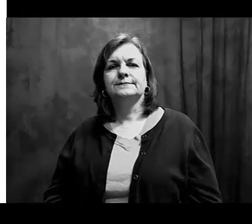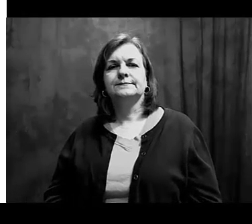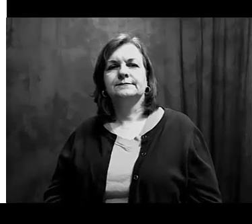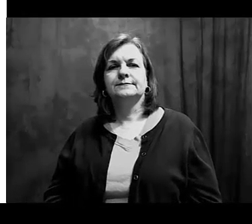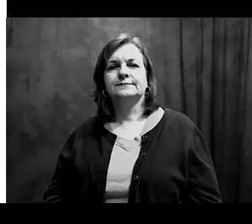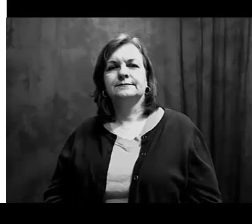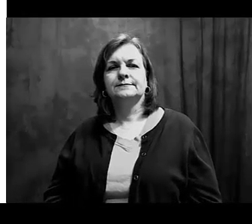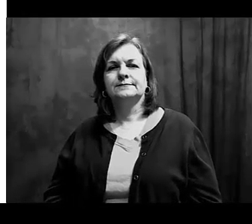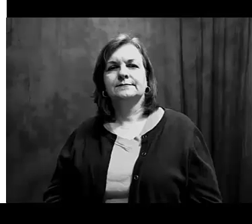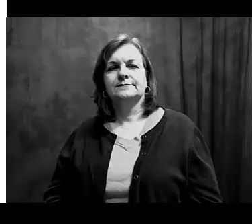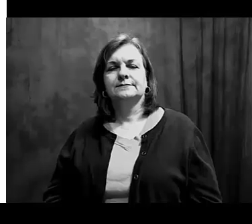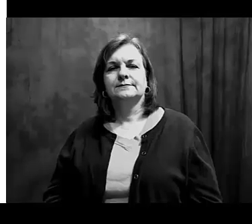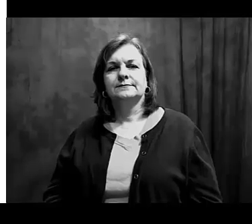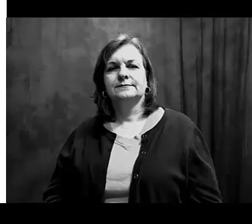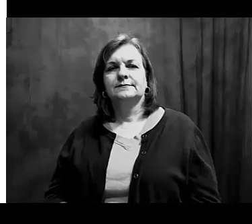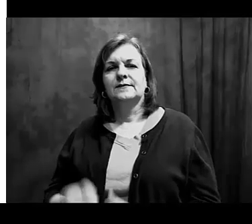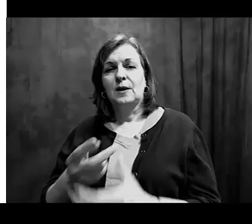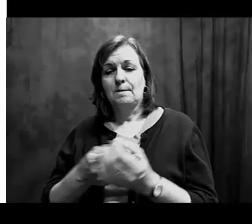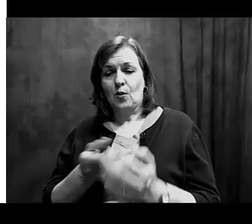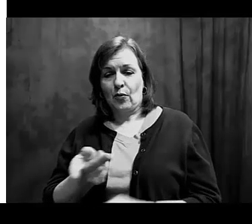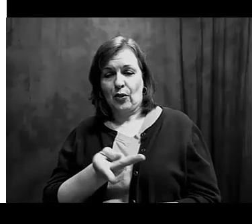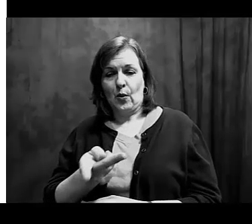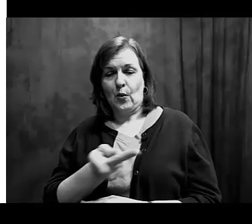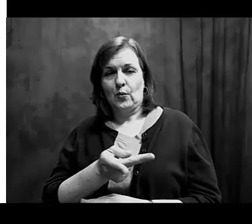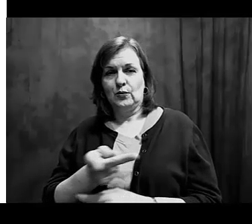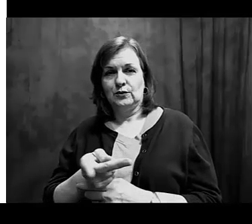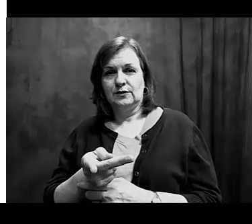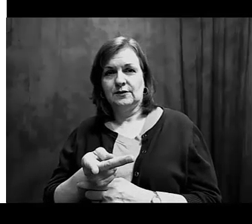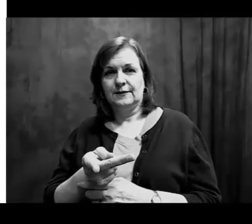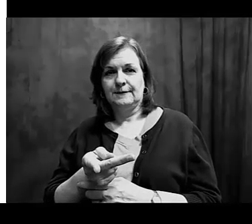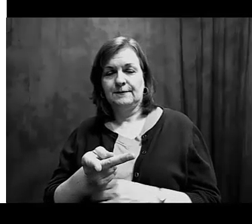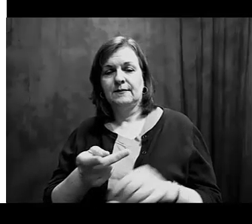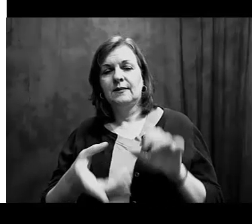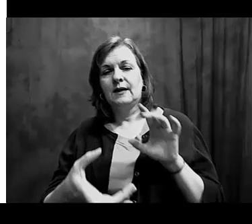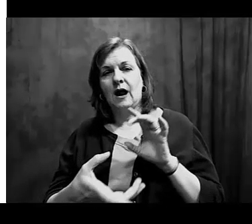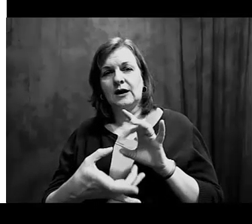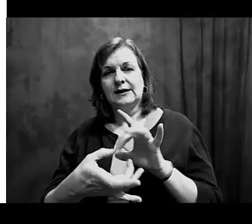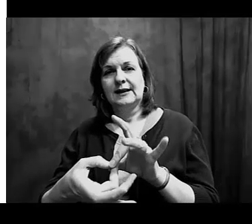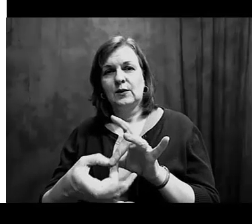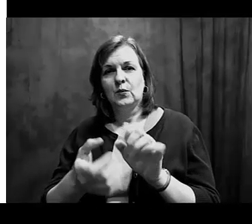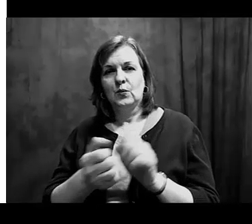Because remember, sympathetic is fight or flight.